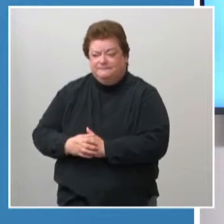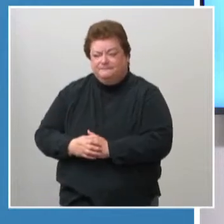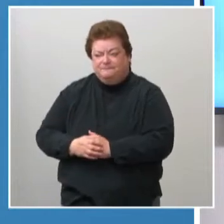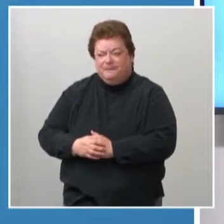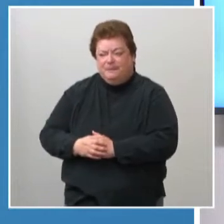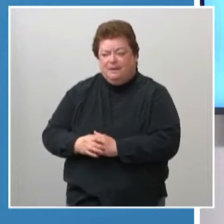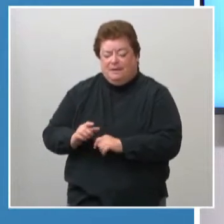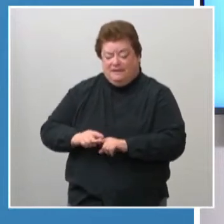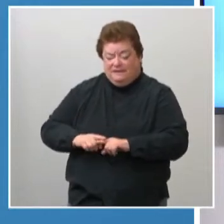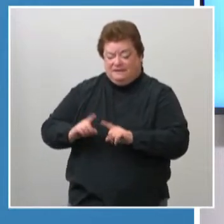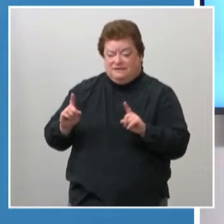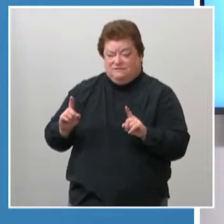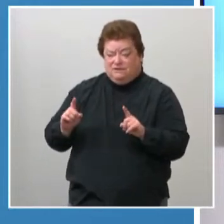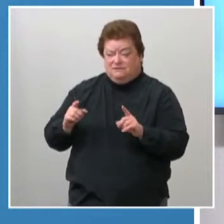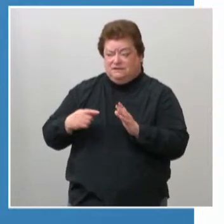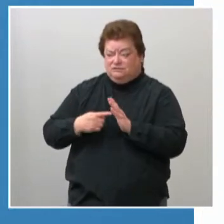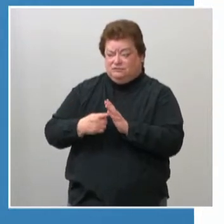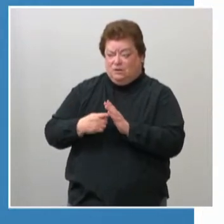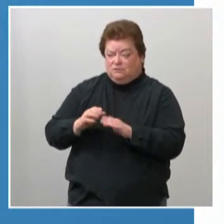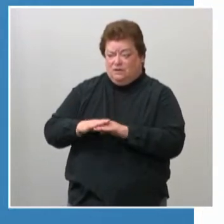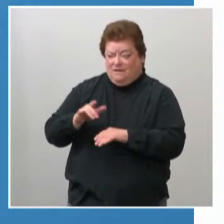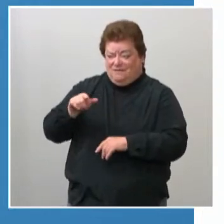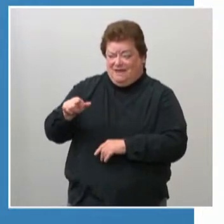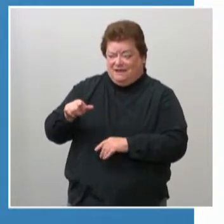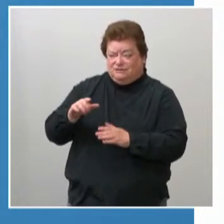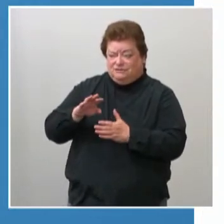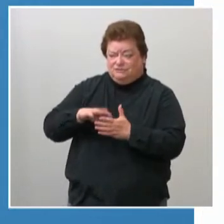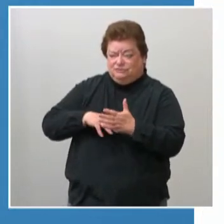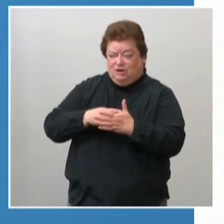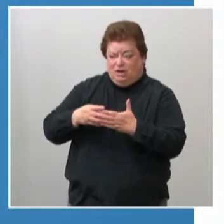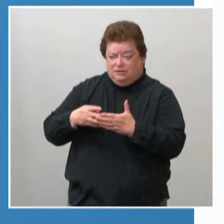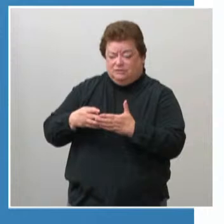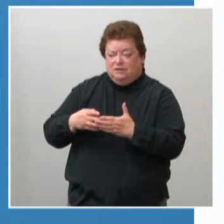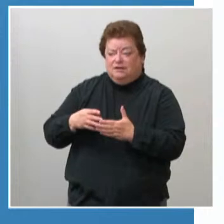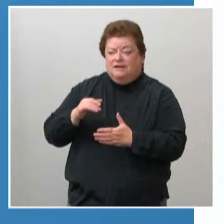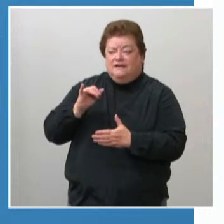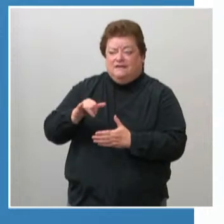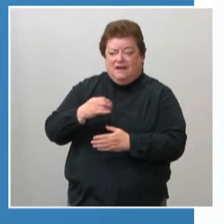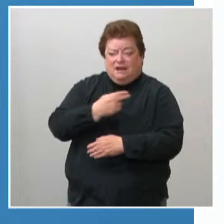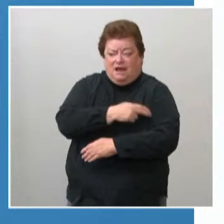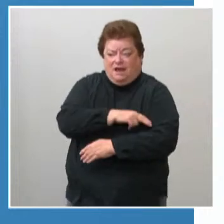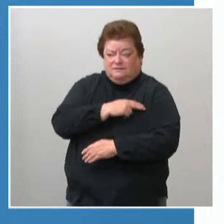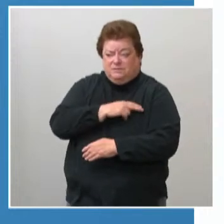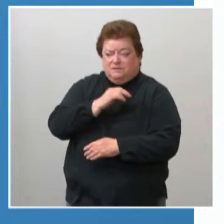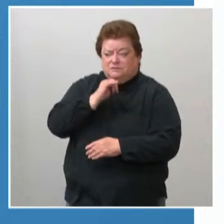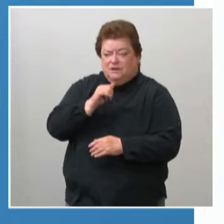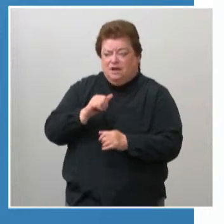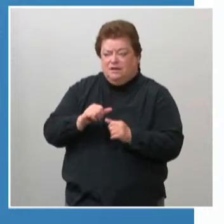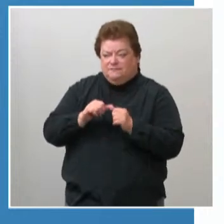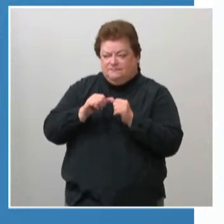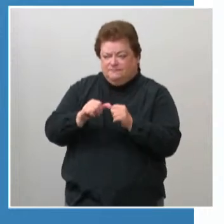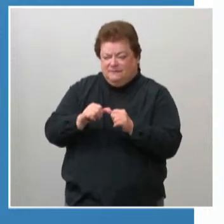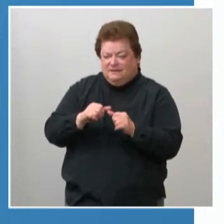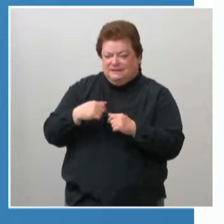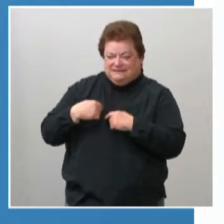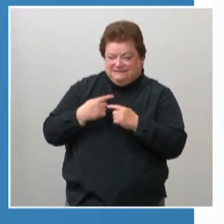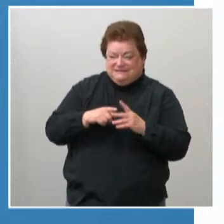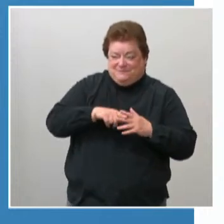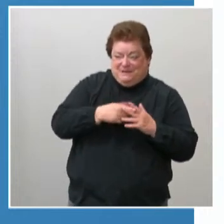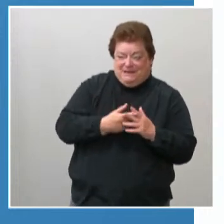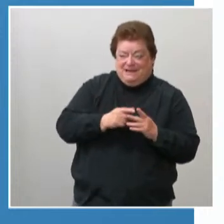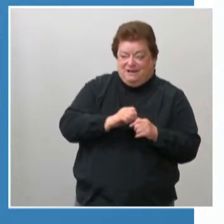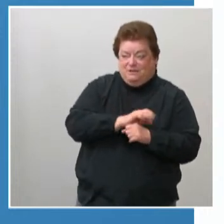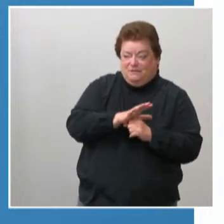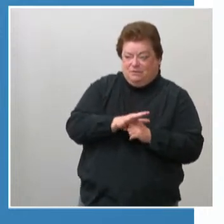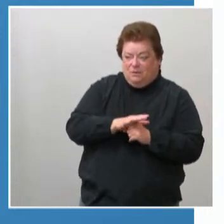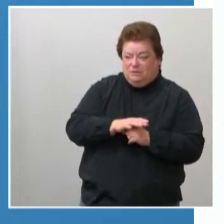The differences reflected on this chart shows hospitalizations over the span of the pandemic. The high peak you